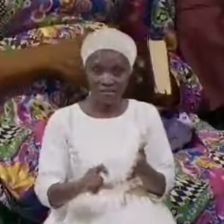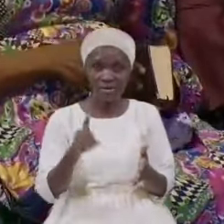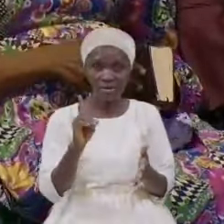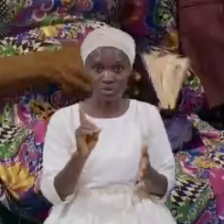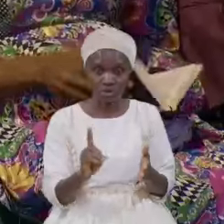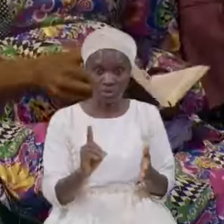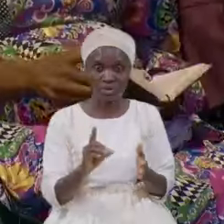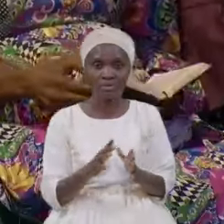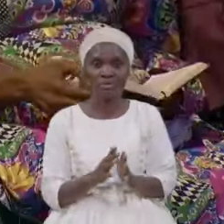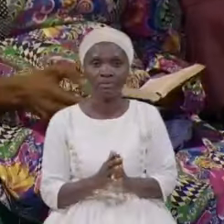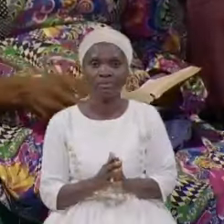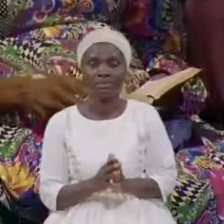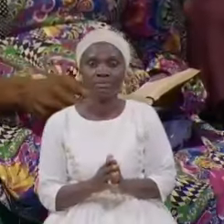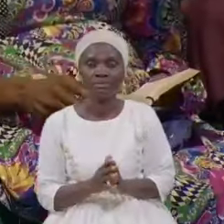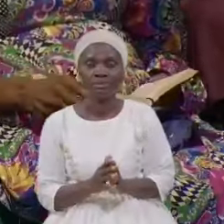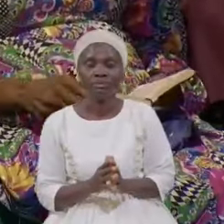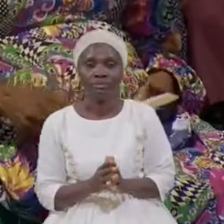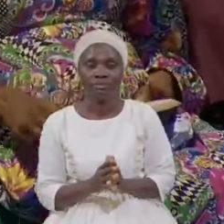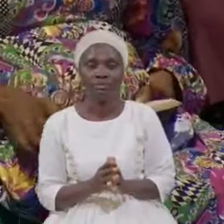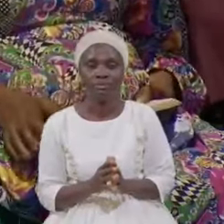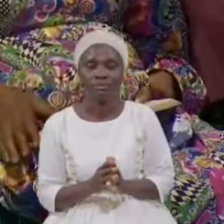Thank you very much. The Lord bless you.